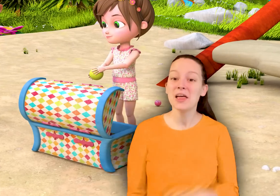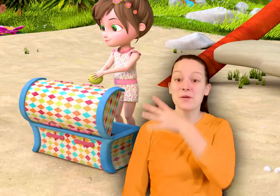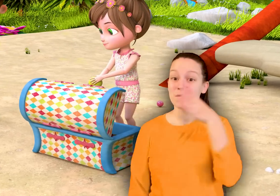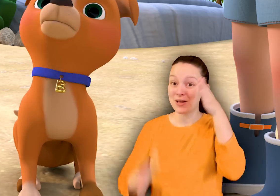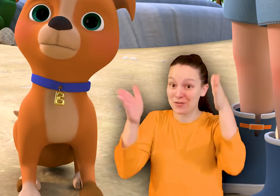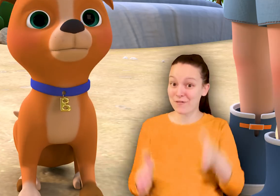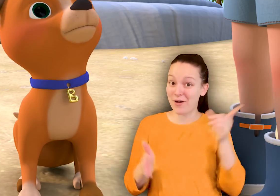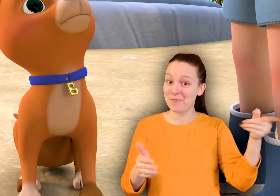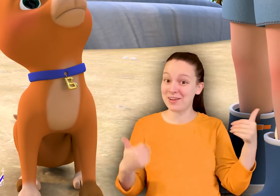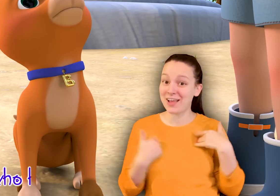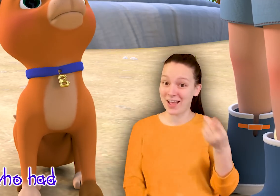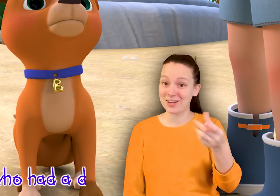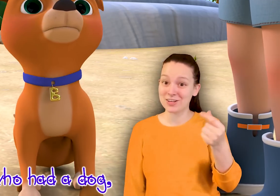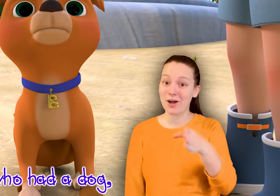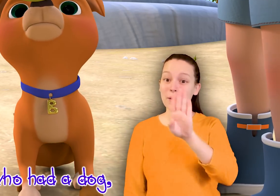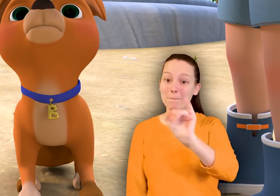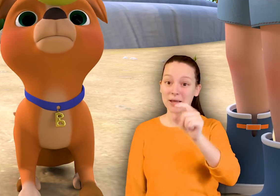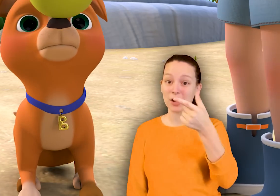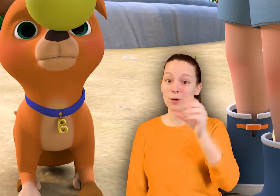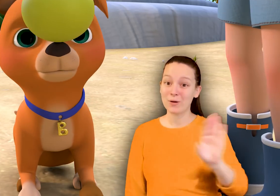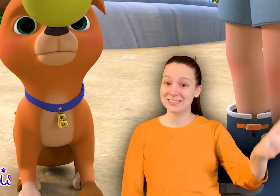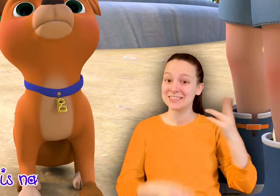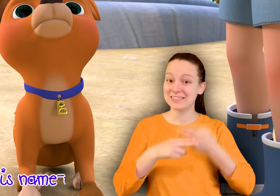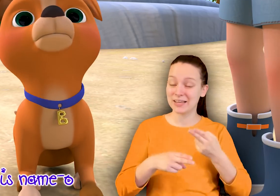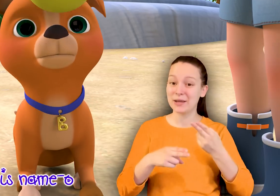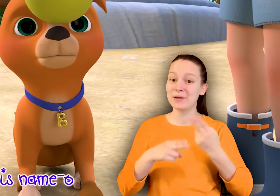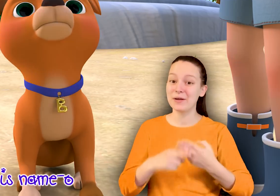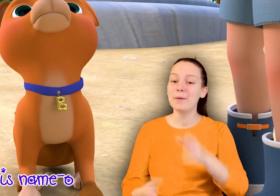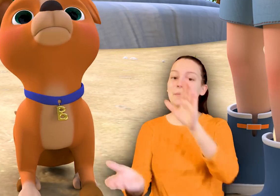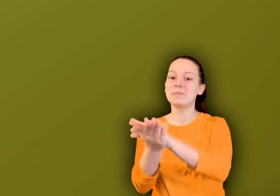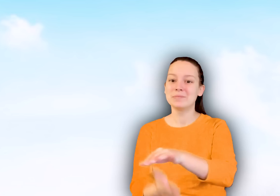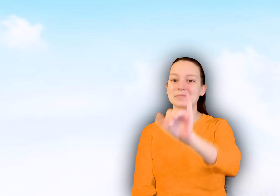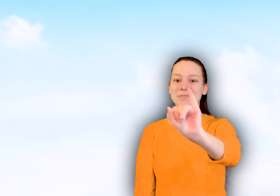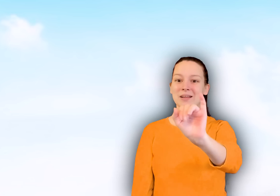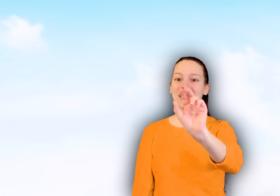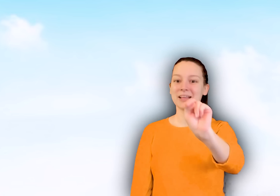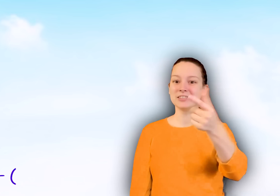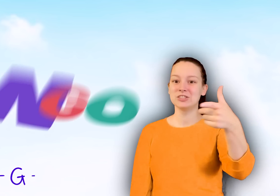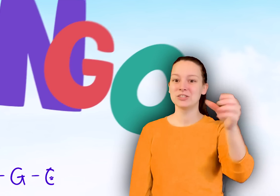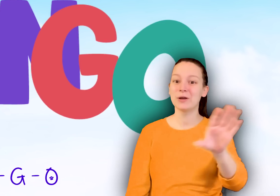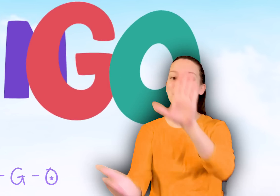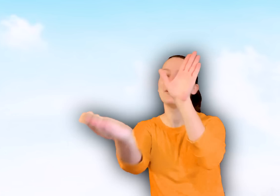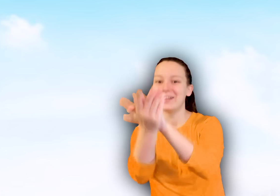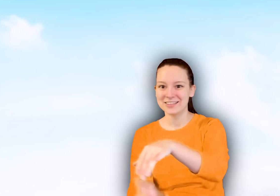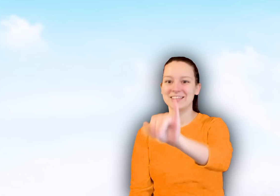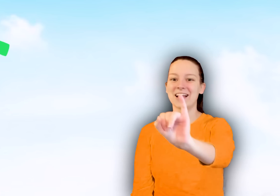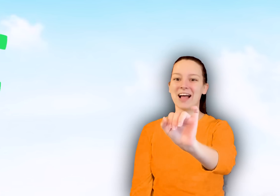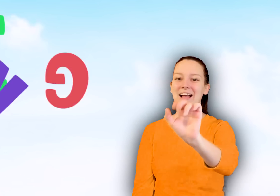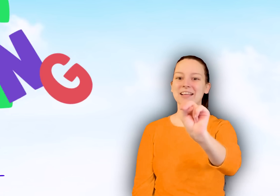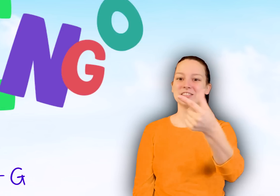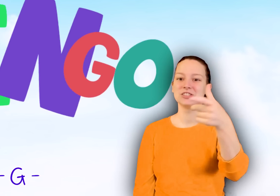oh there was a farmer had a dog and Bingo was his name oh I NG